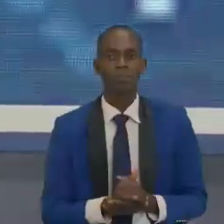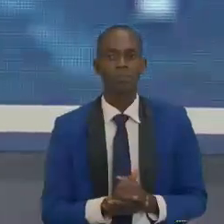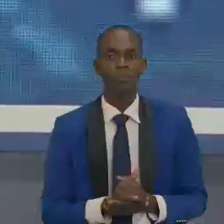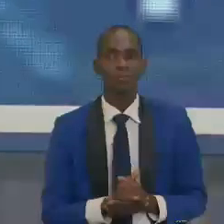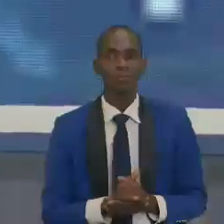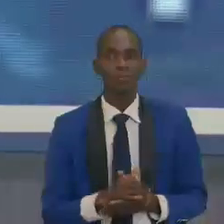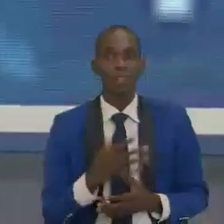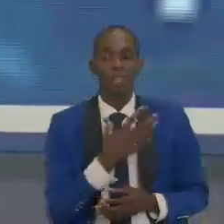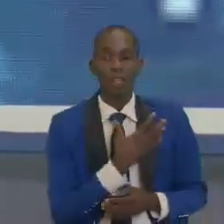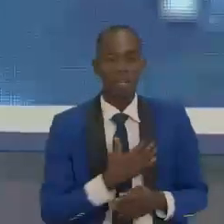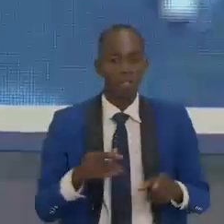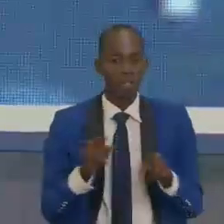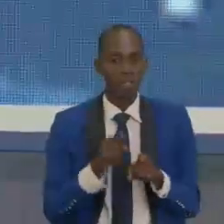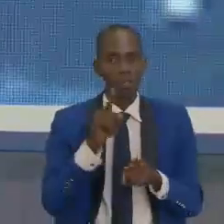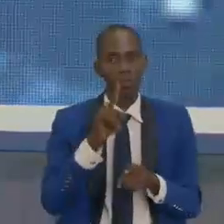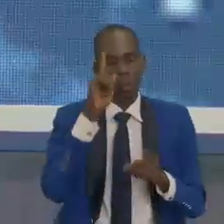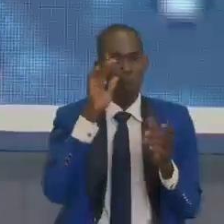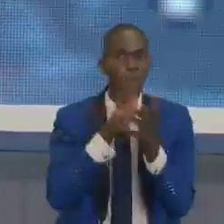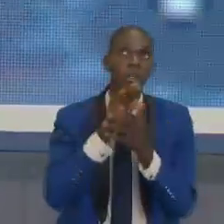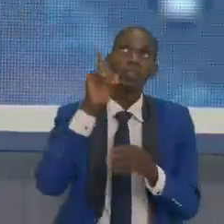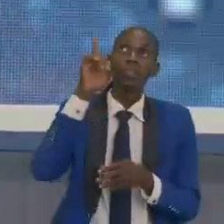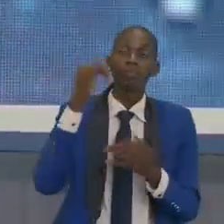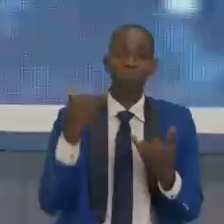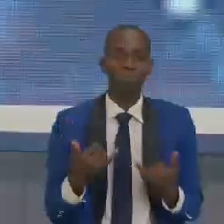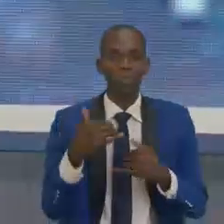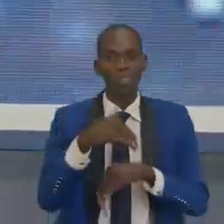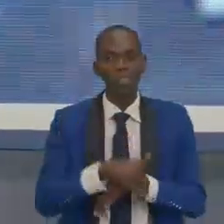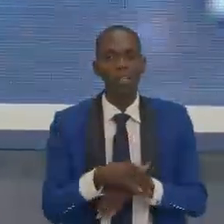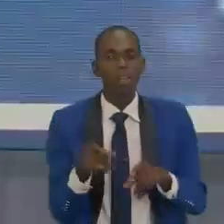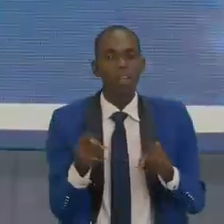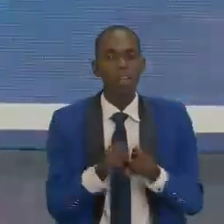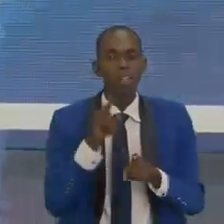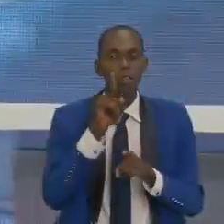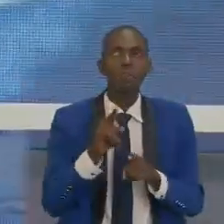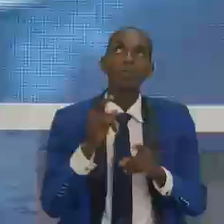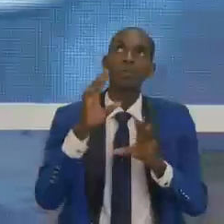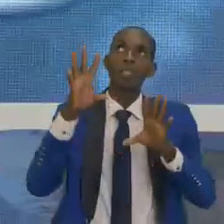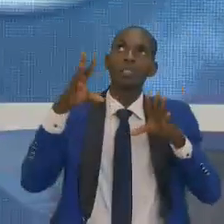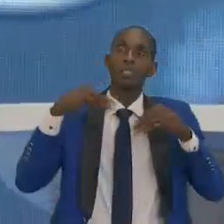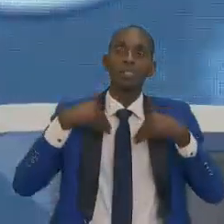And as you believe him tonight, as you receive him tonight,